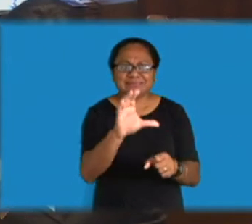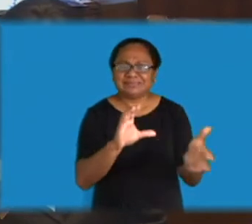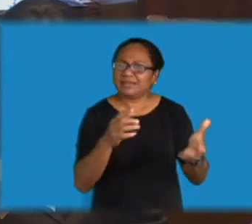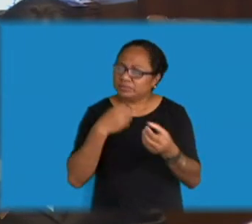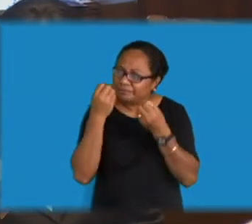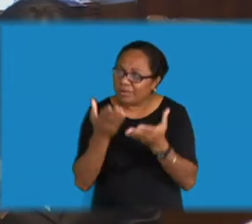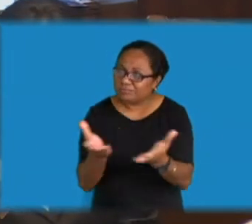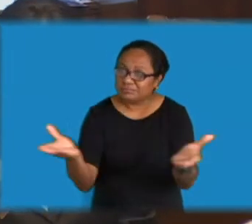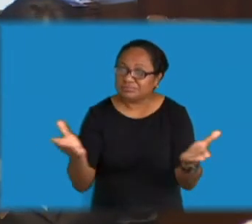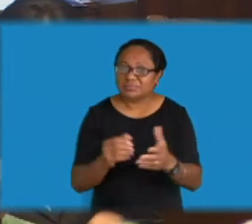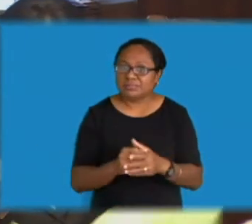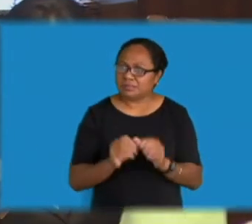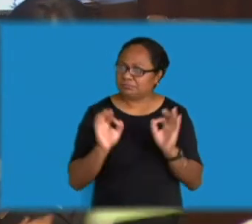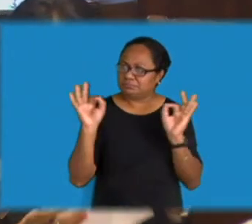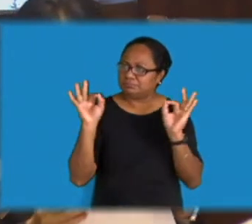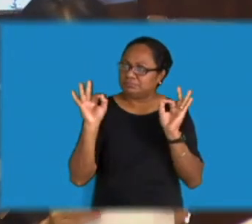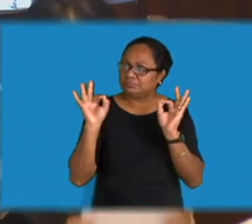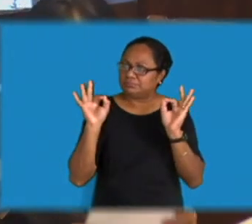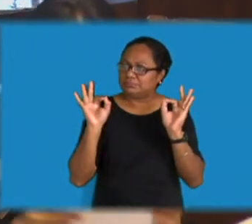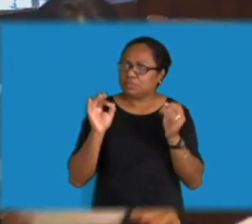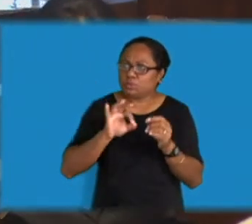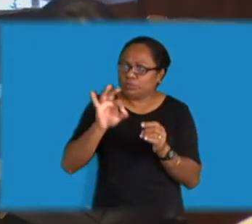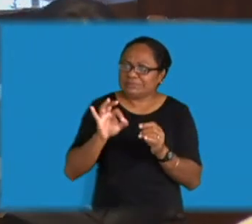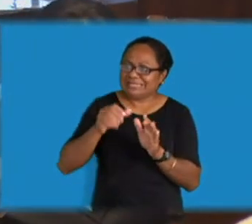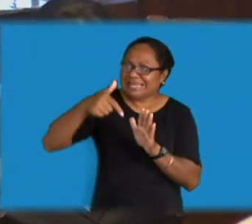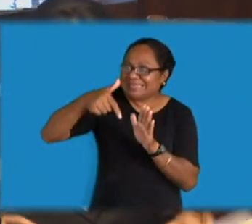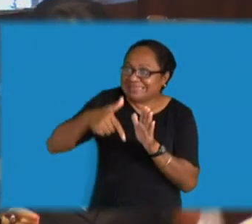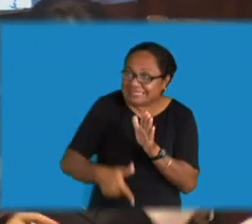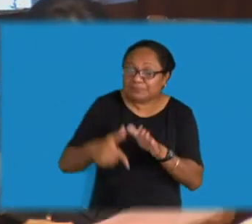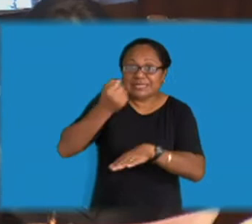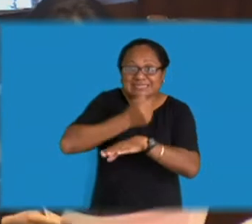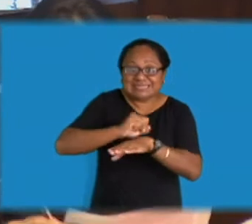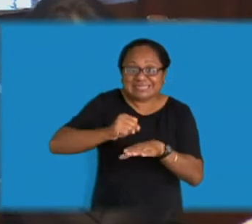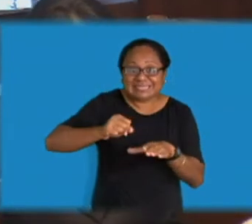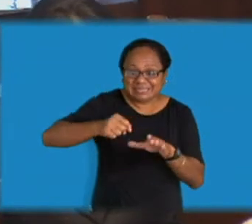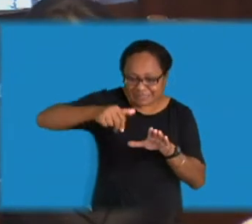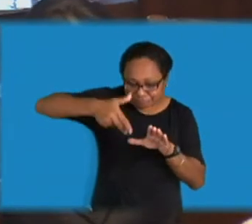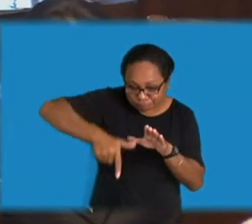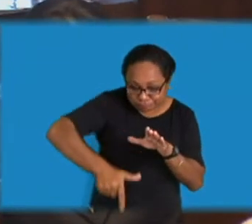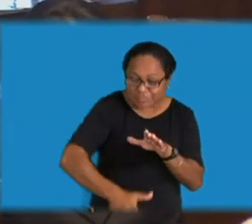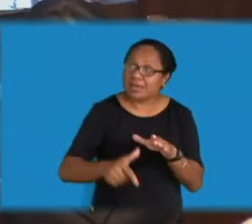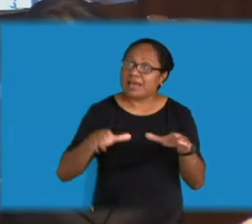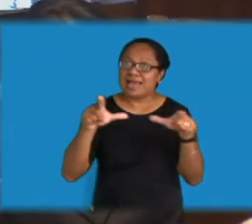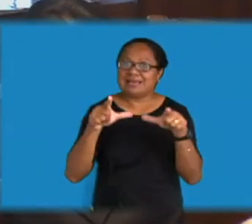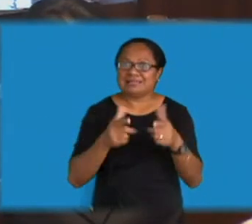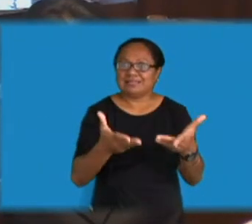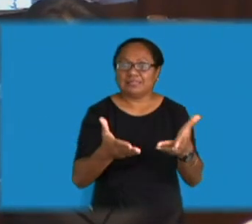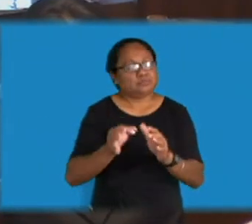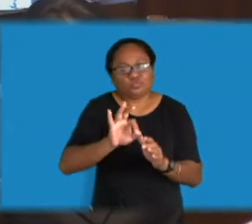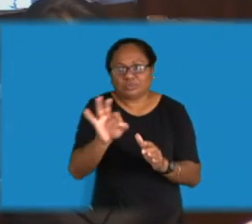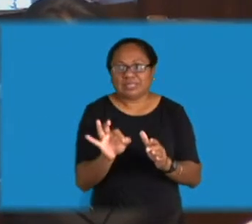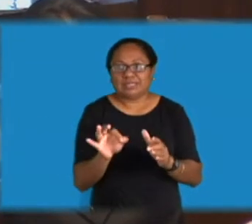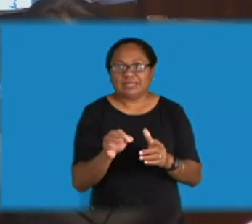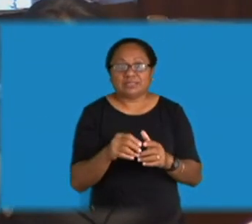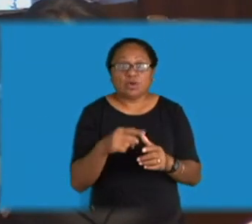there has not been any deep sea mining license issued. A proper approval process that needs to be followed by